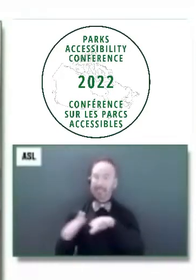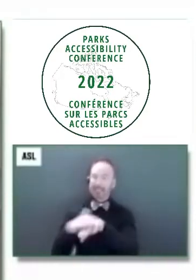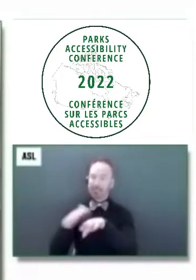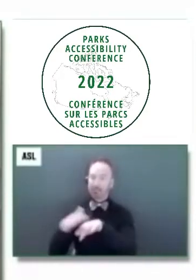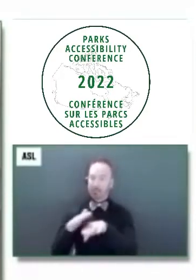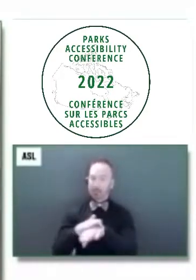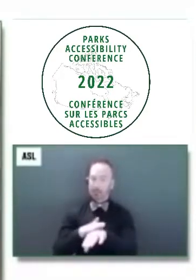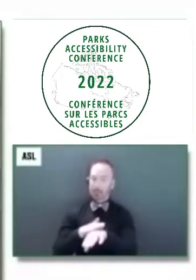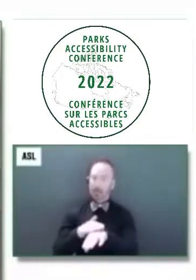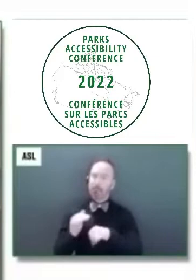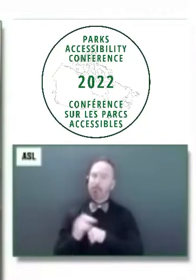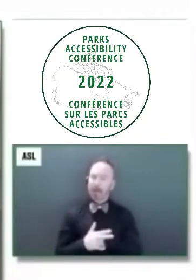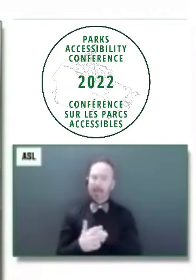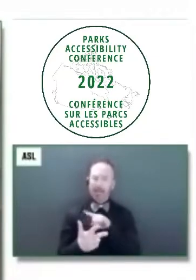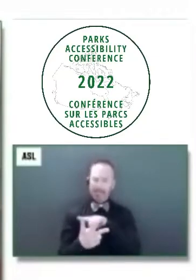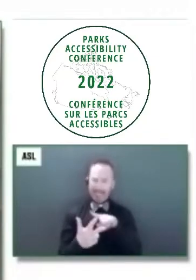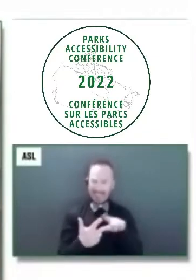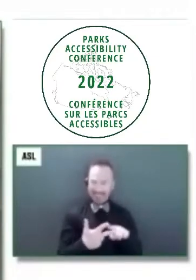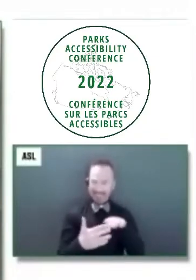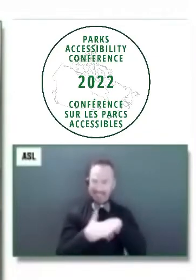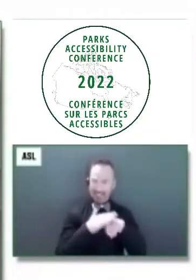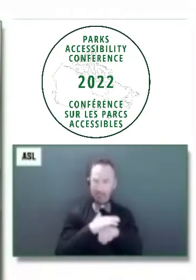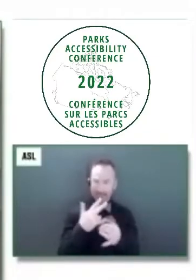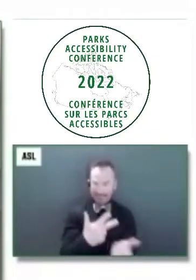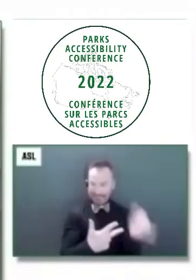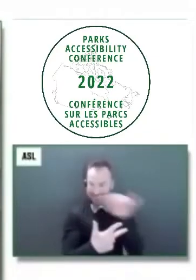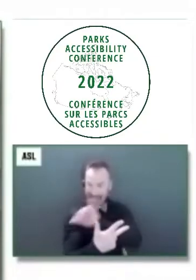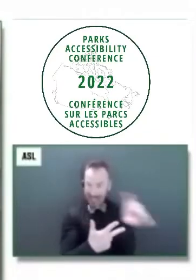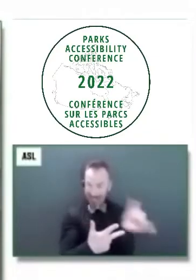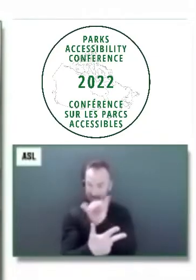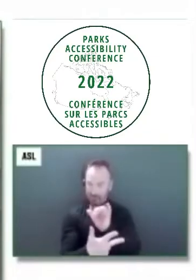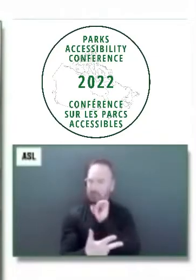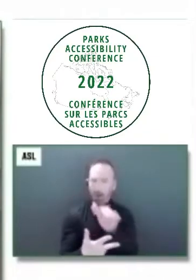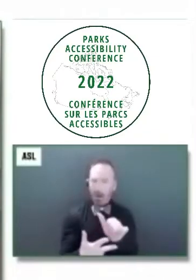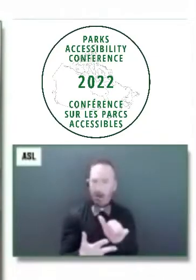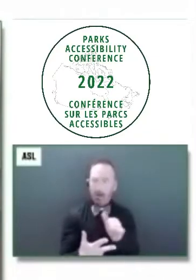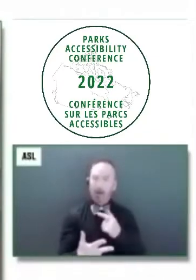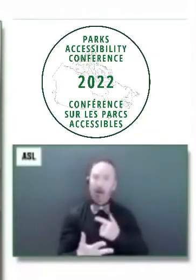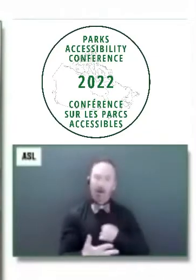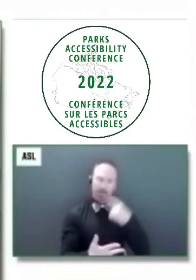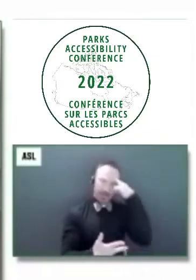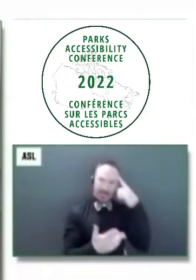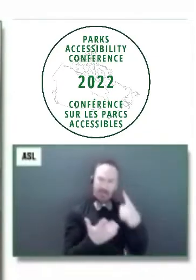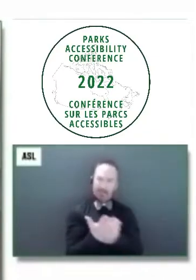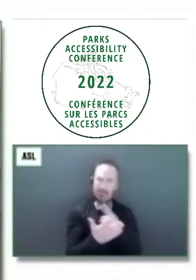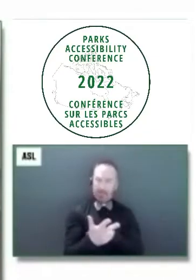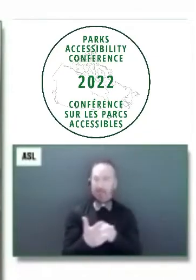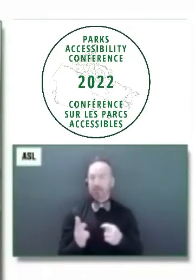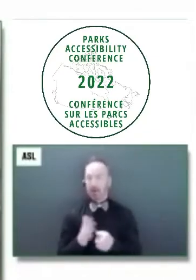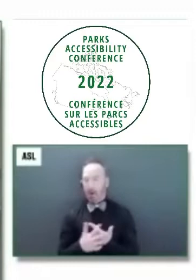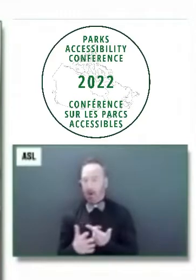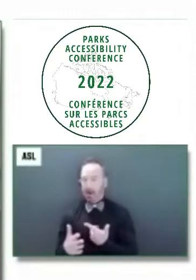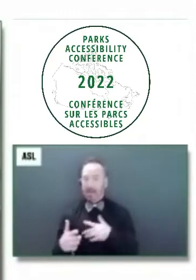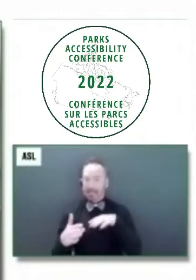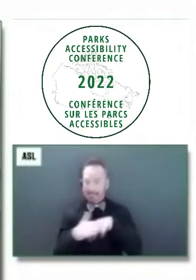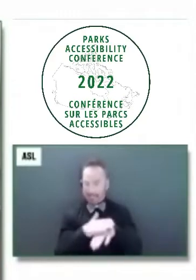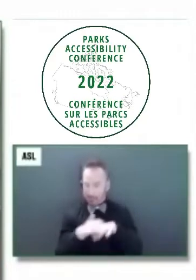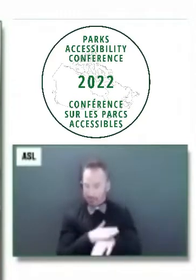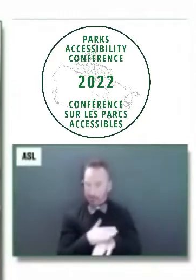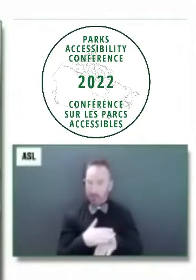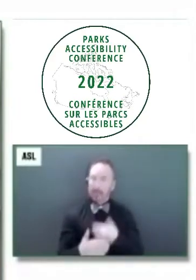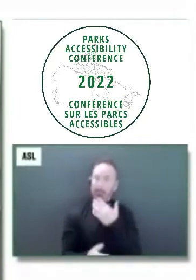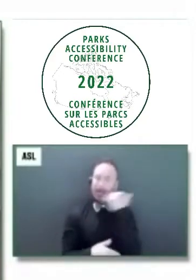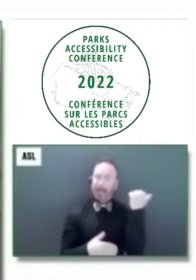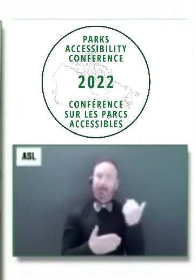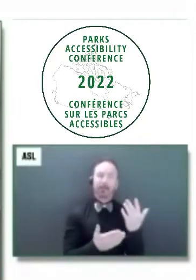in quite the same way, and I would argue that some were more accessible and inclusive than others, and one was,